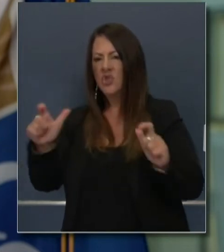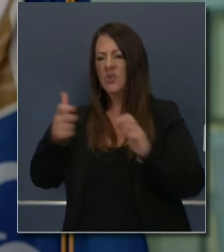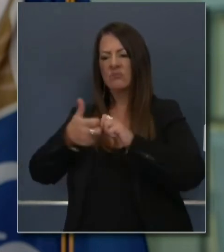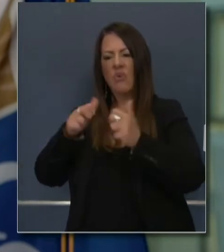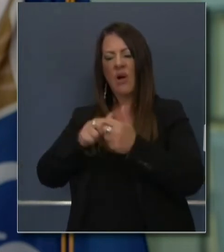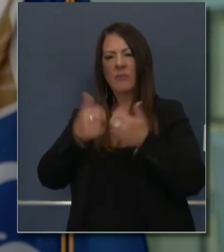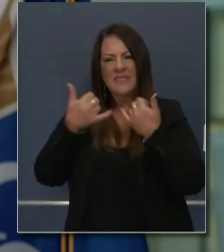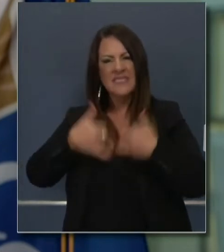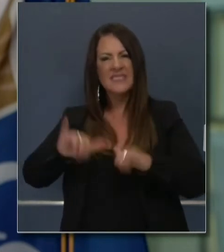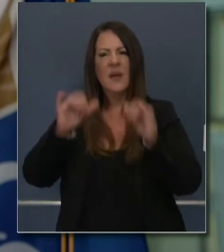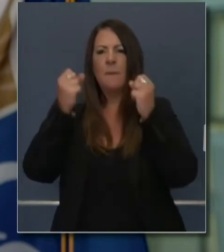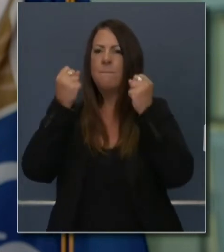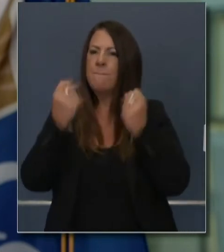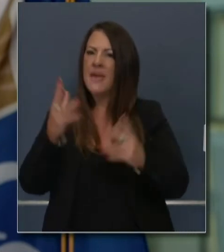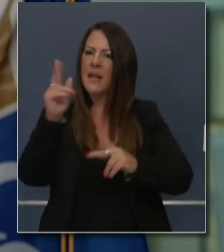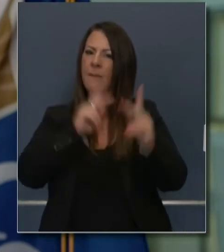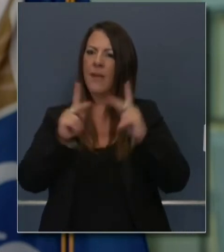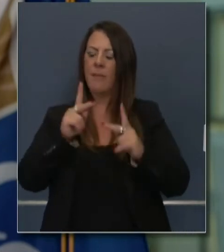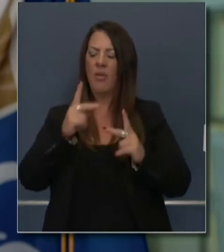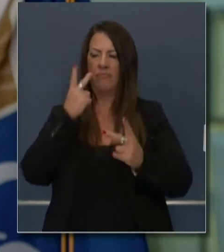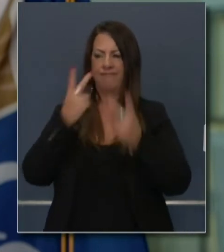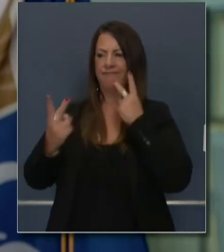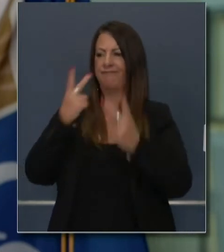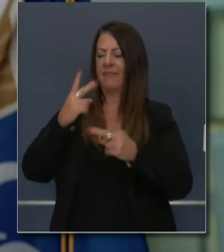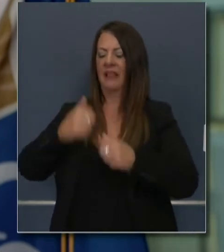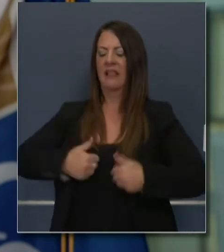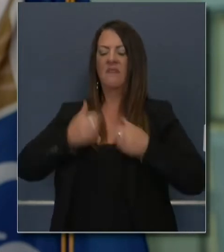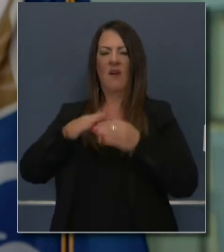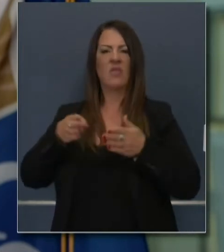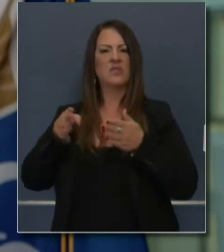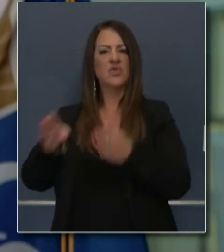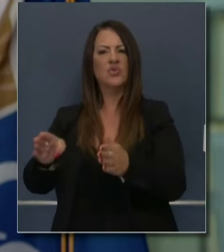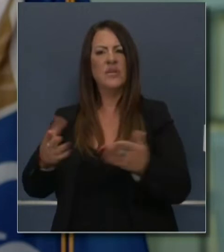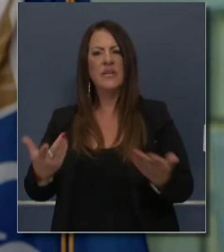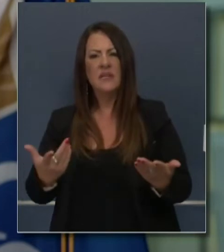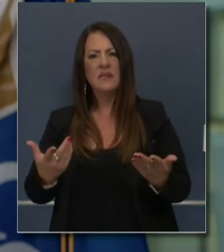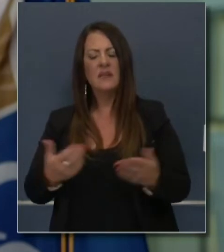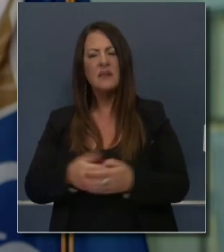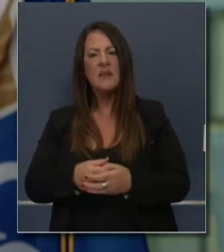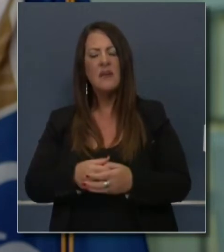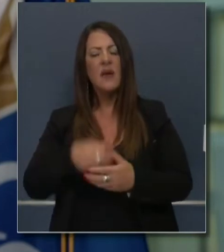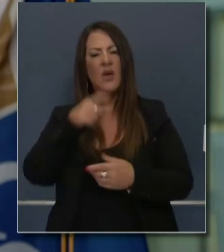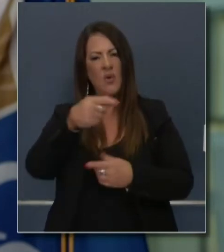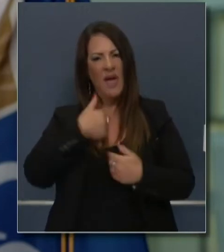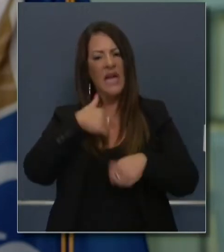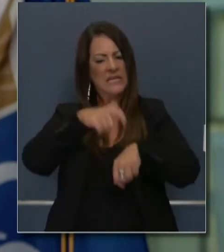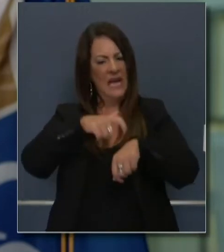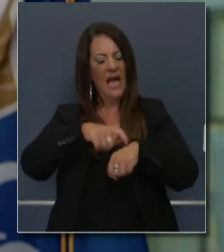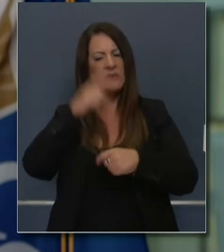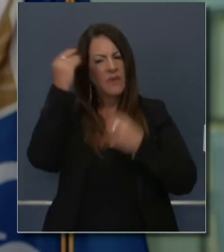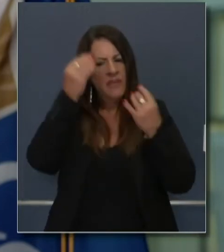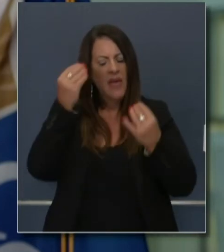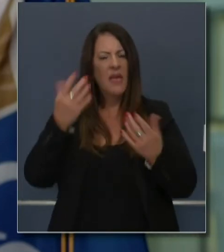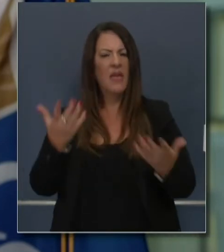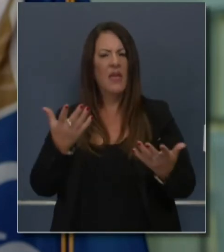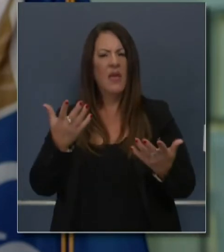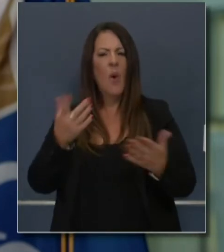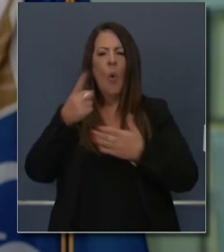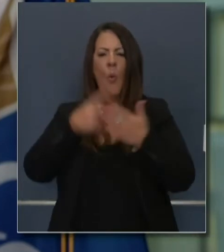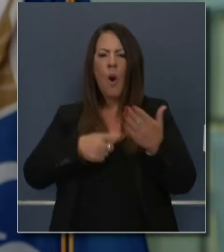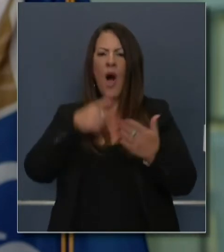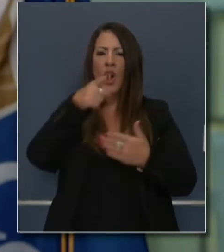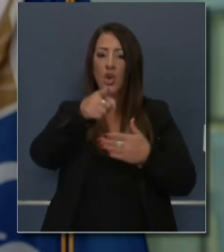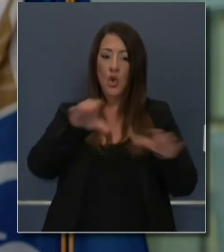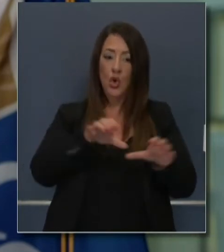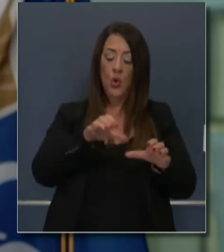so many people still on the streets. And I'm wondering, now that you sort of have some time to think about this, what do you think is really working in terms of what